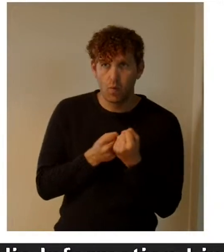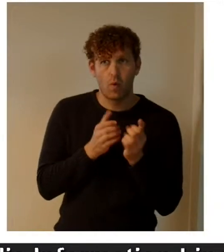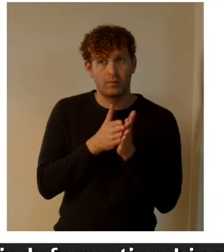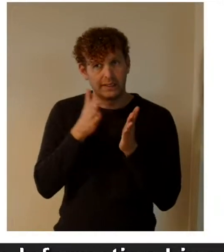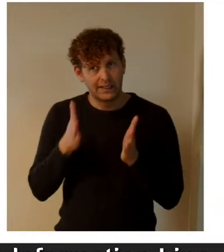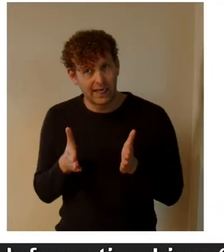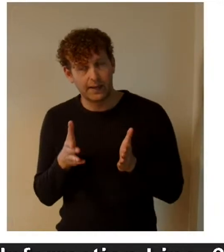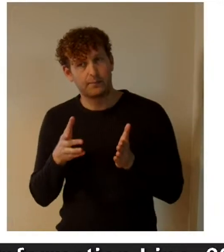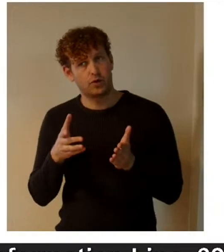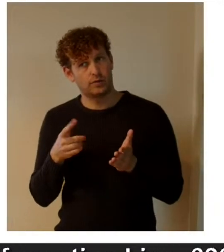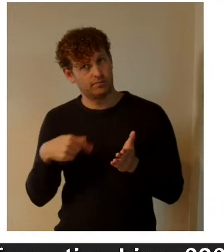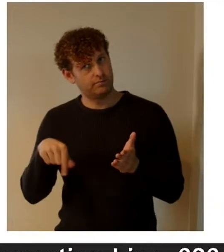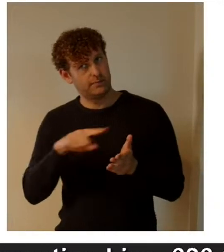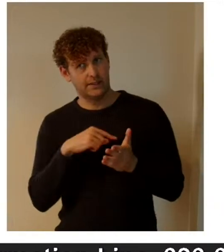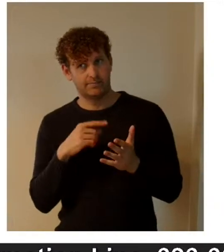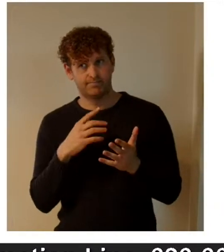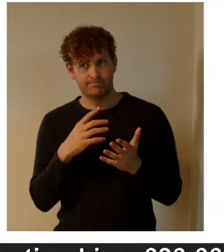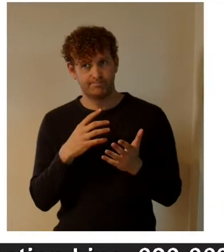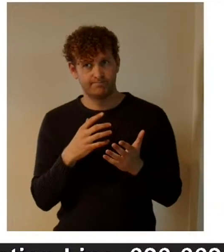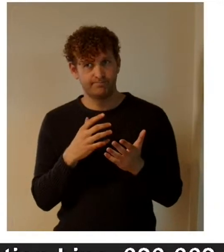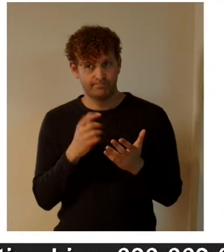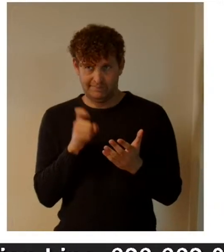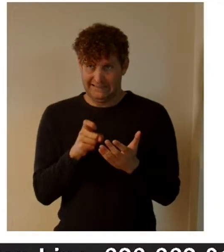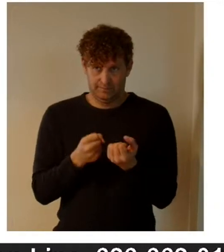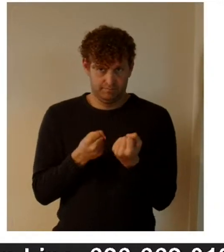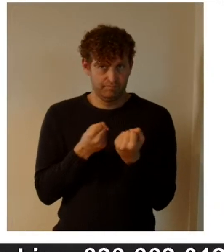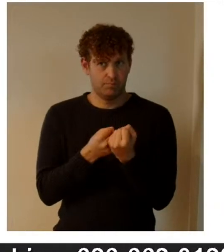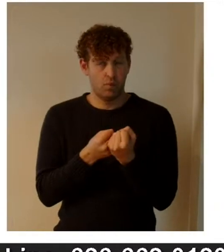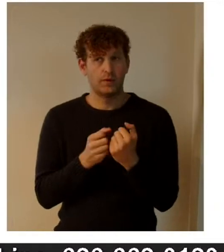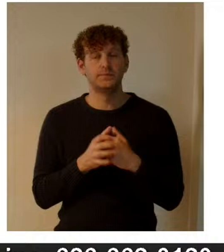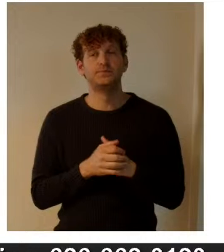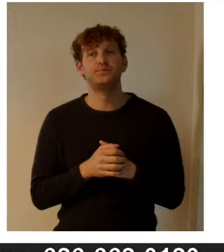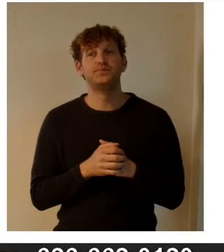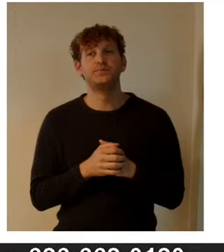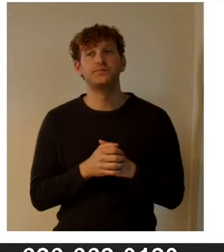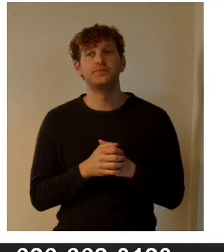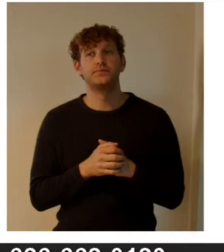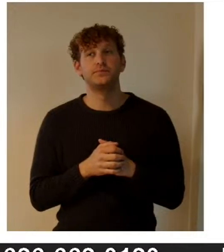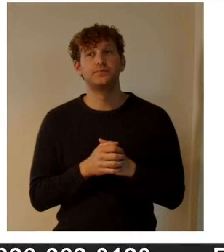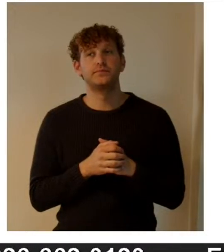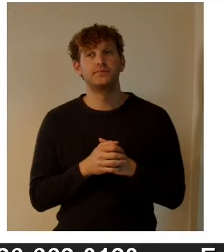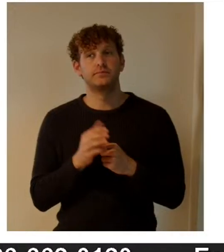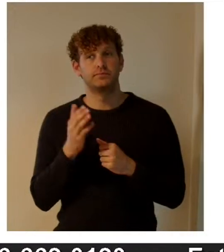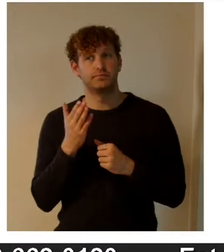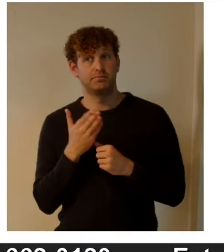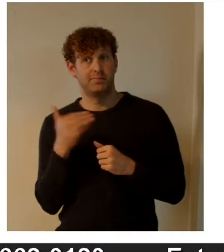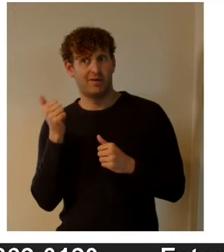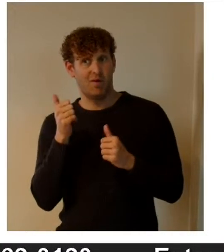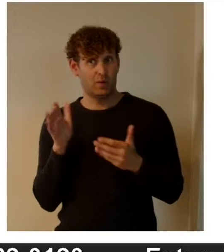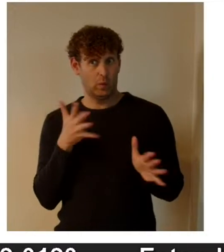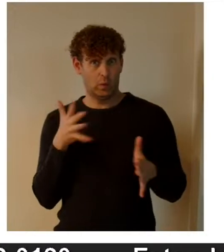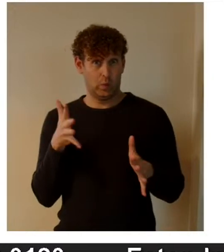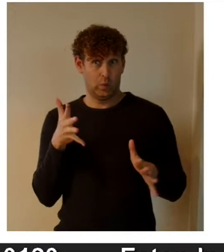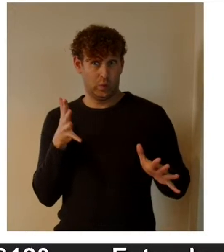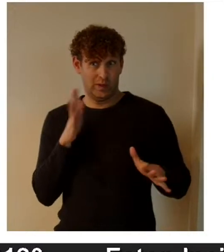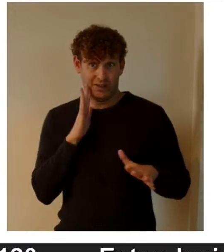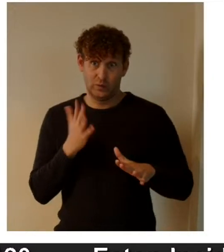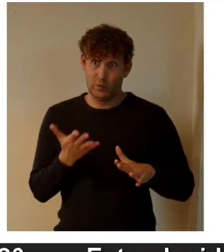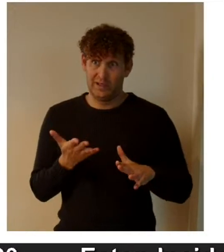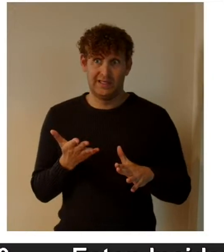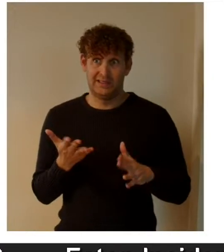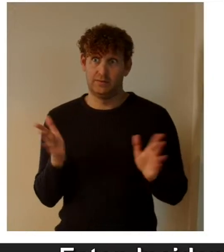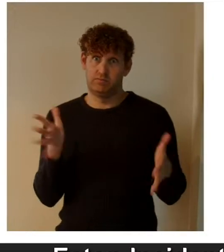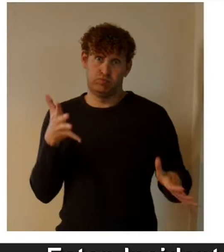must maintain diligence over the next few days as the winds increase. Please listen to law